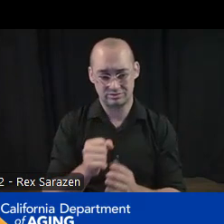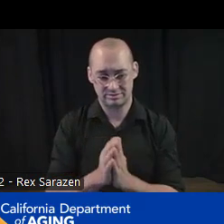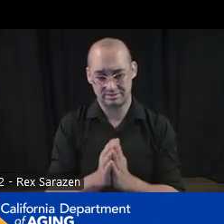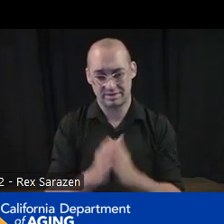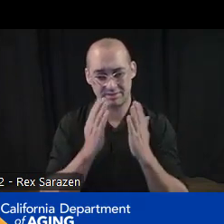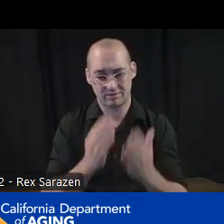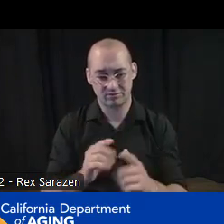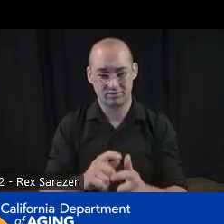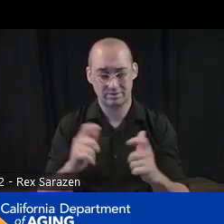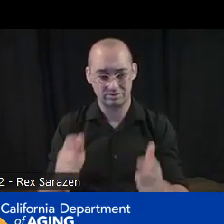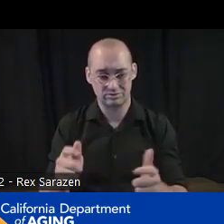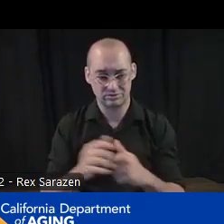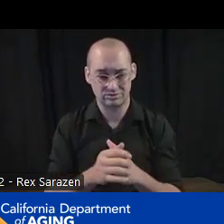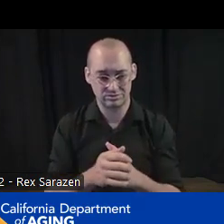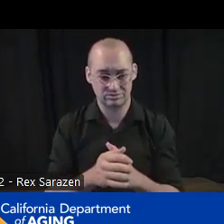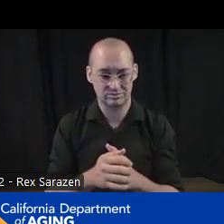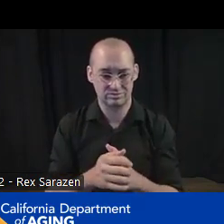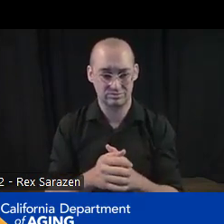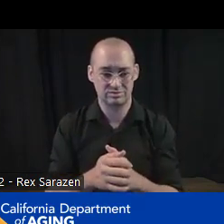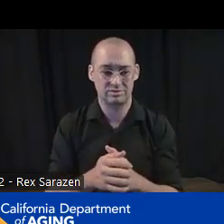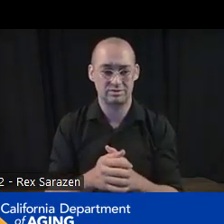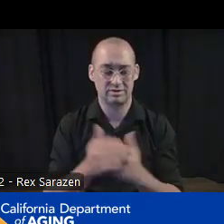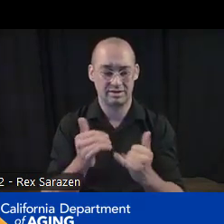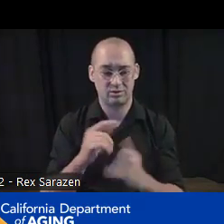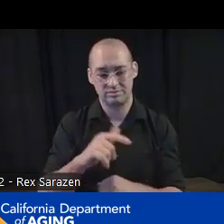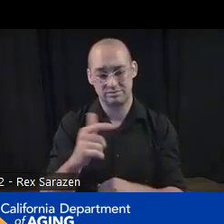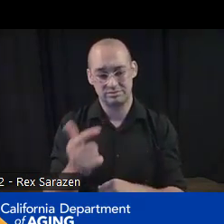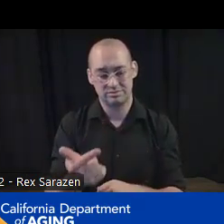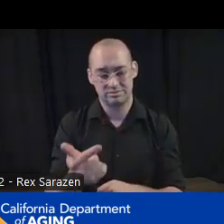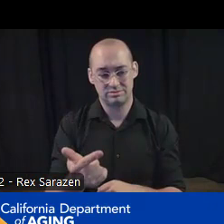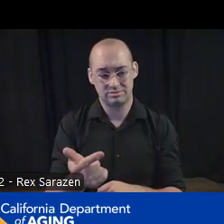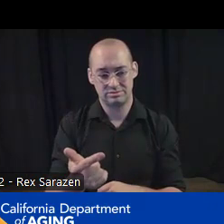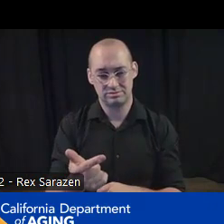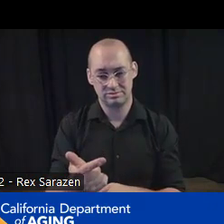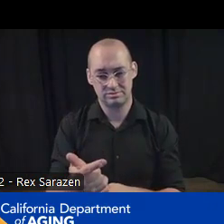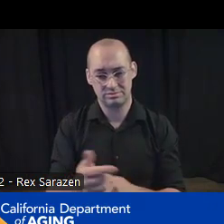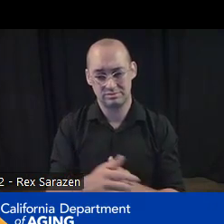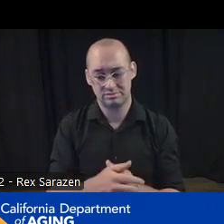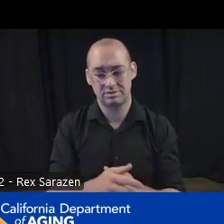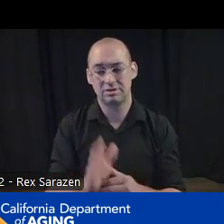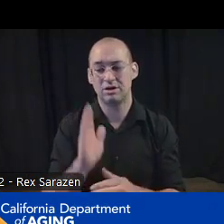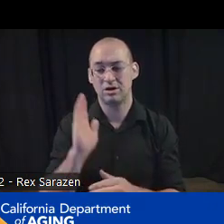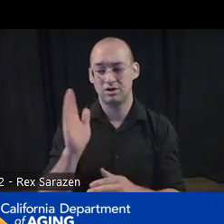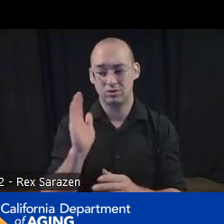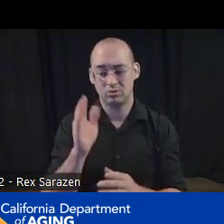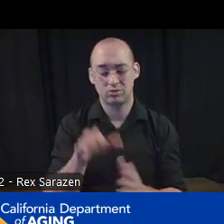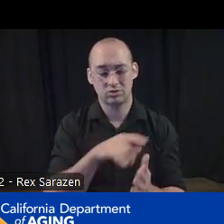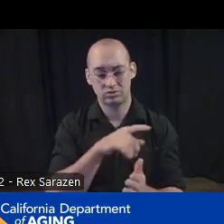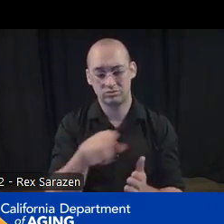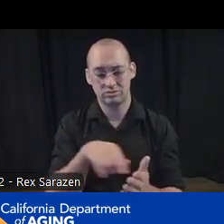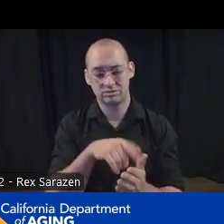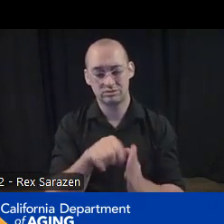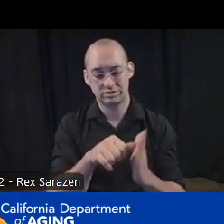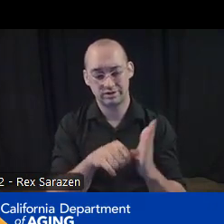very much. And now we will turn it over. Let me go over the agenda before, and then Susan can get on and give her opening